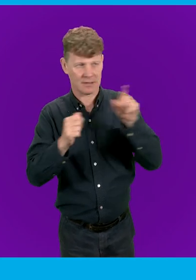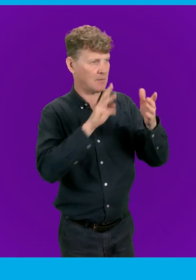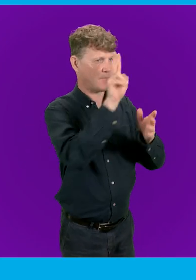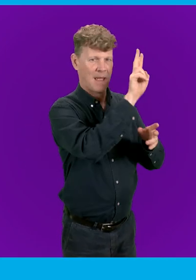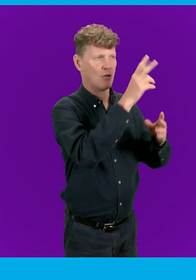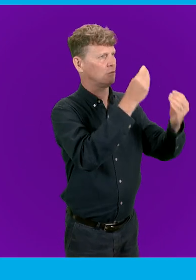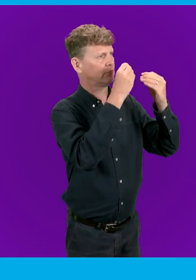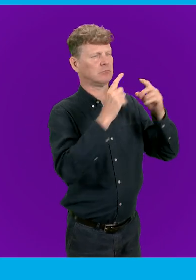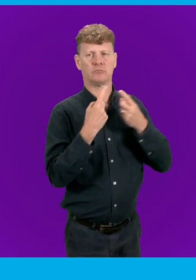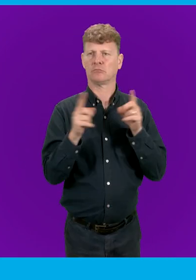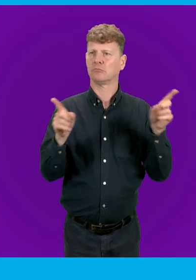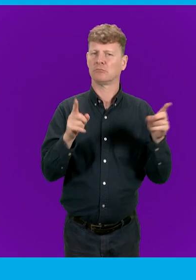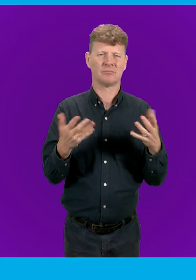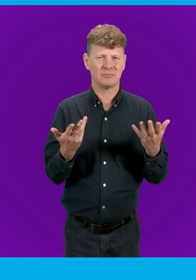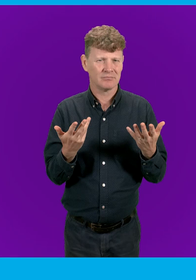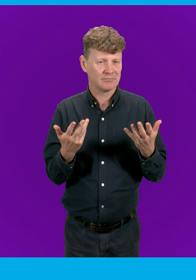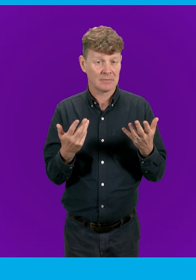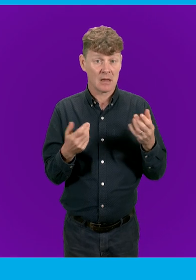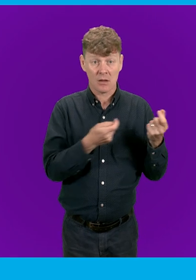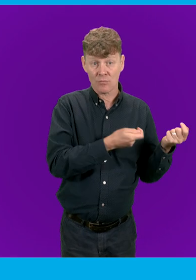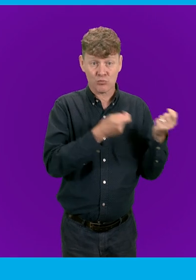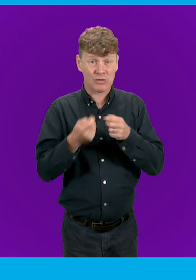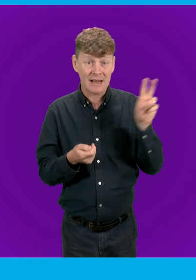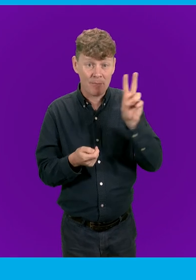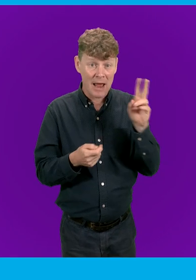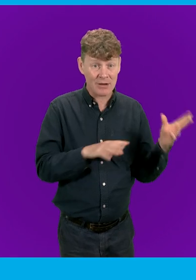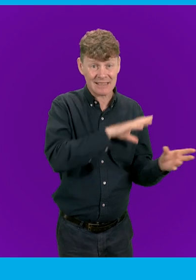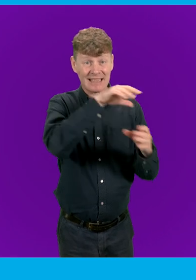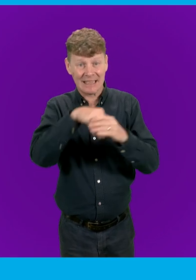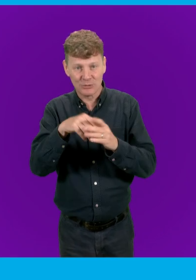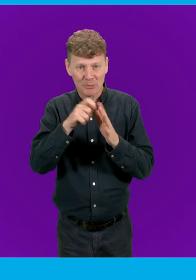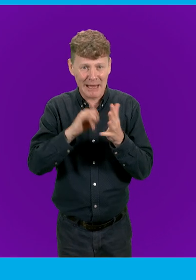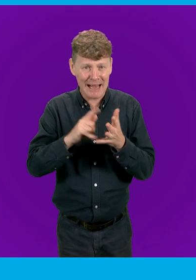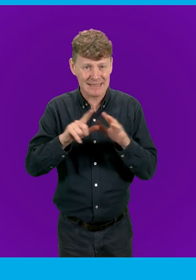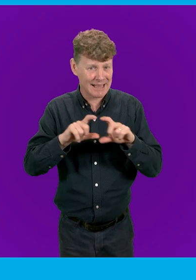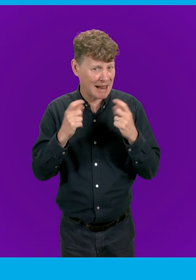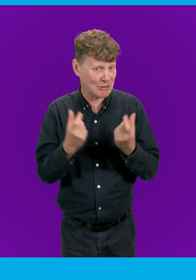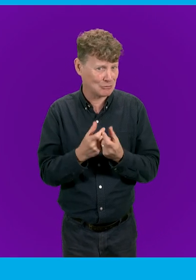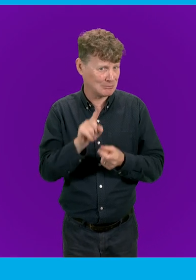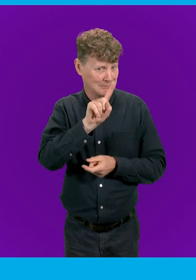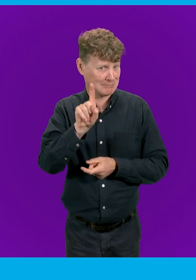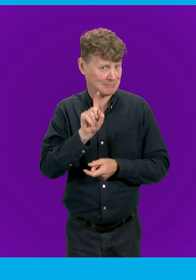this? Should we bring the parents into the classroom for PSE? Or?